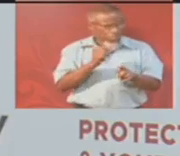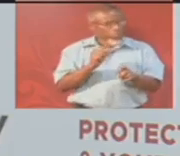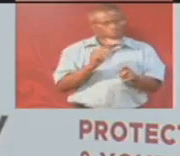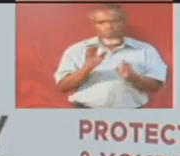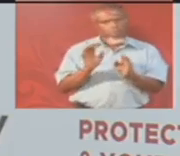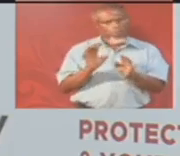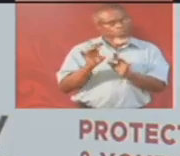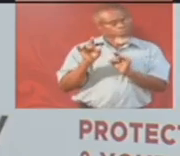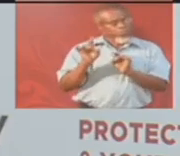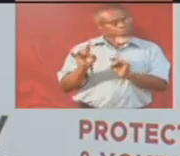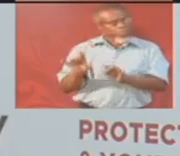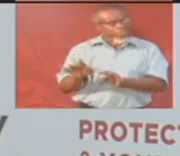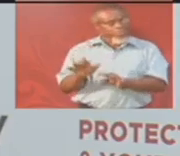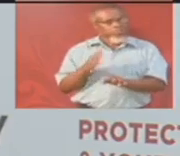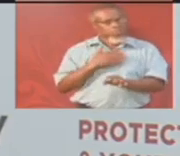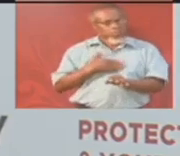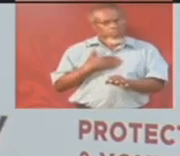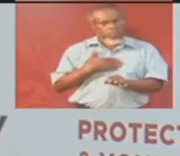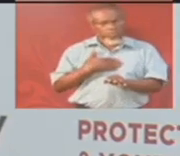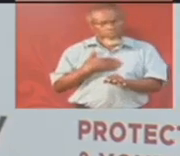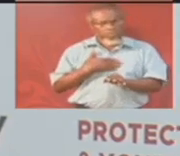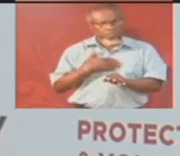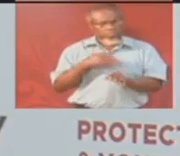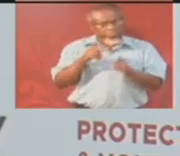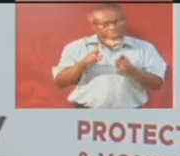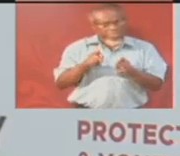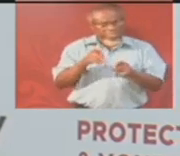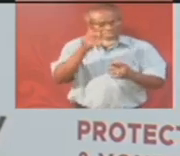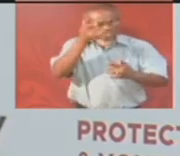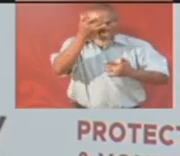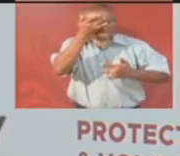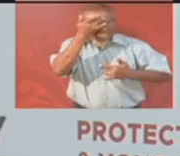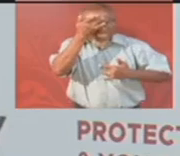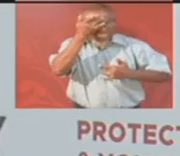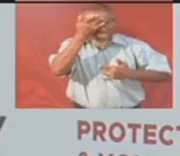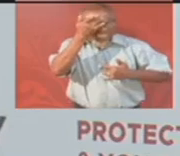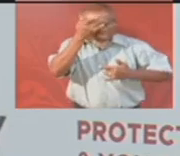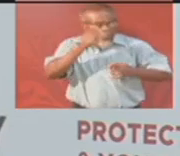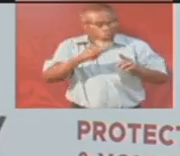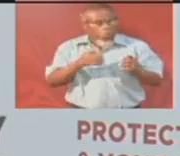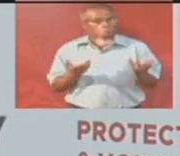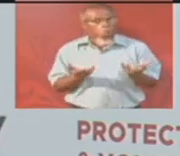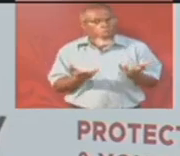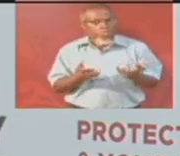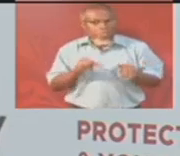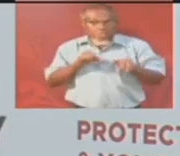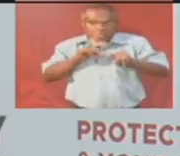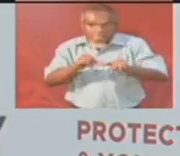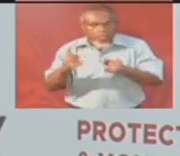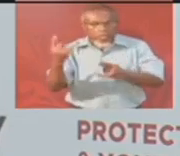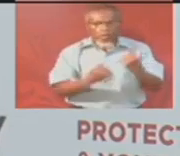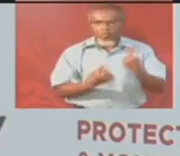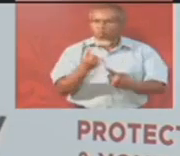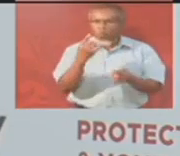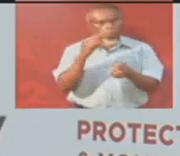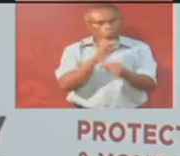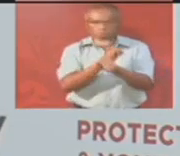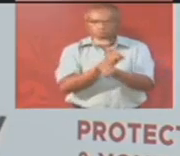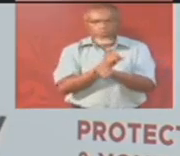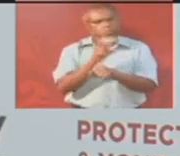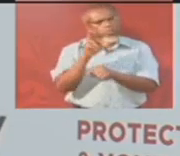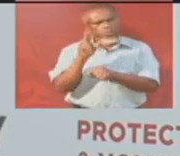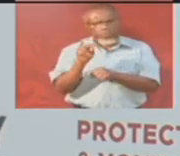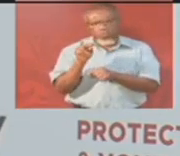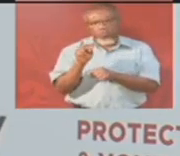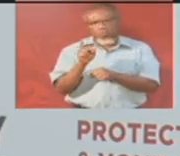ill. So if we are picking up the cases and persons not presenting with symptoms, the chance of spreading in that organization is low. So we're